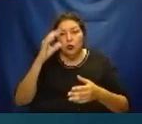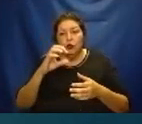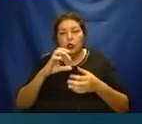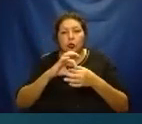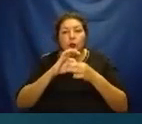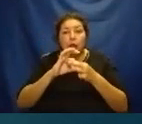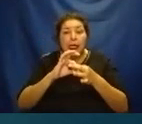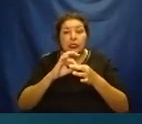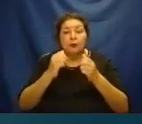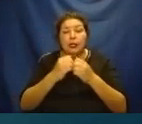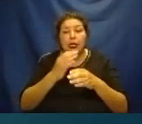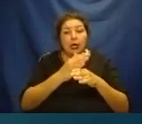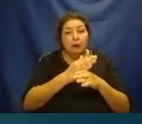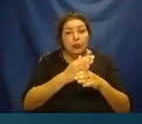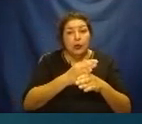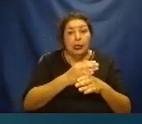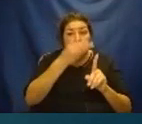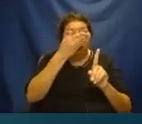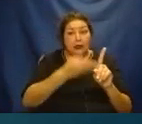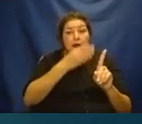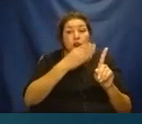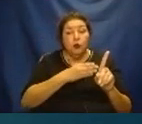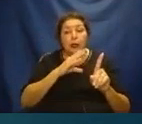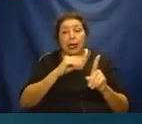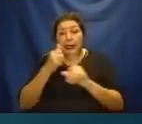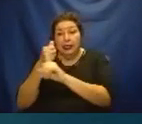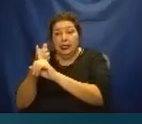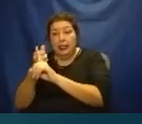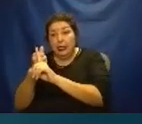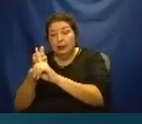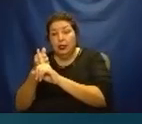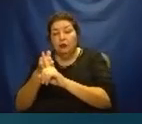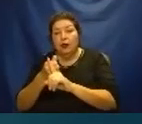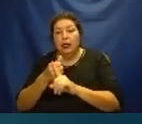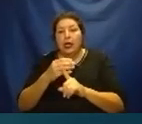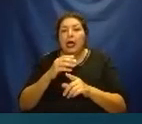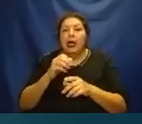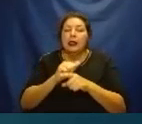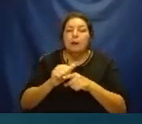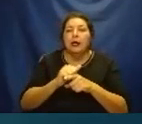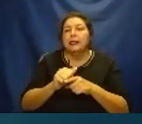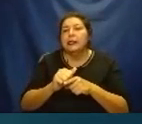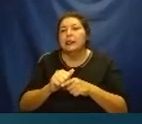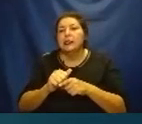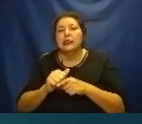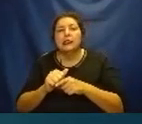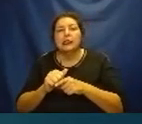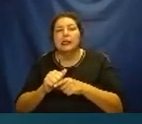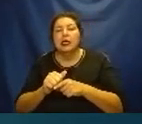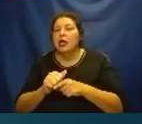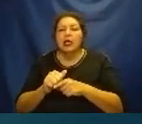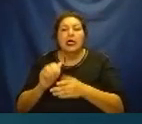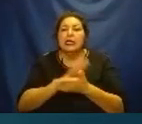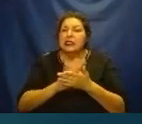his family, and this poor woman, he practices no condescension. He assumes no patronizing air, but